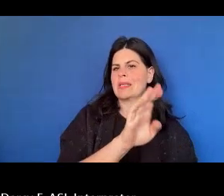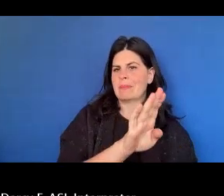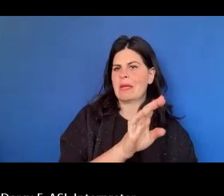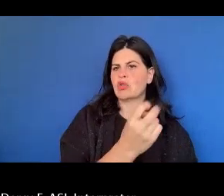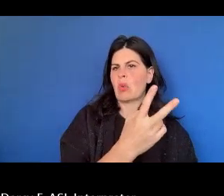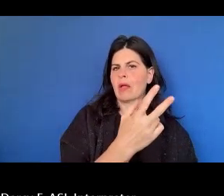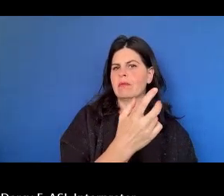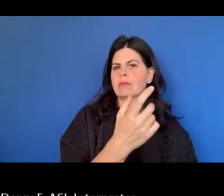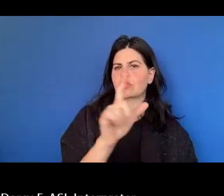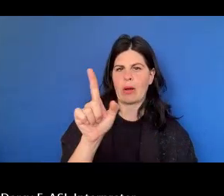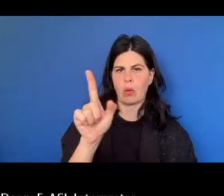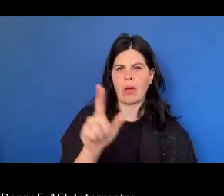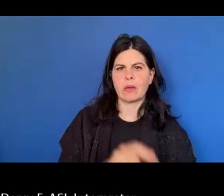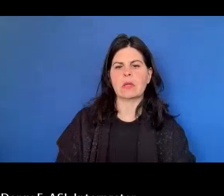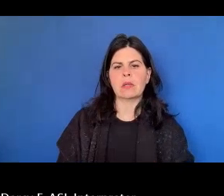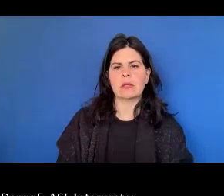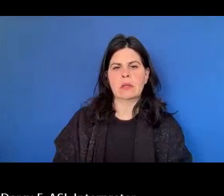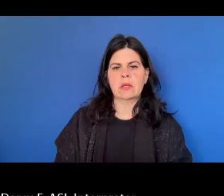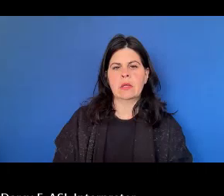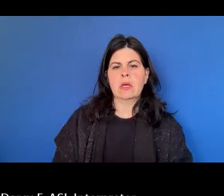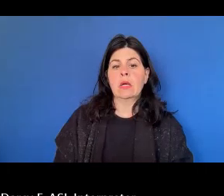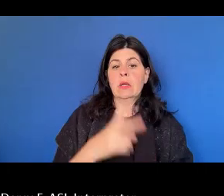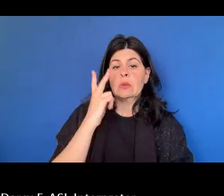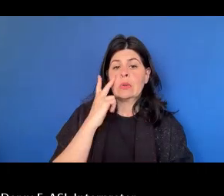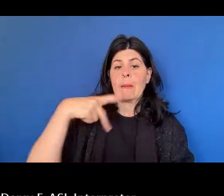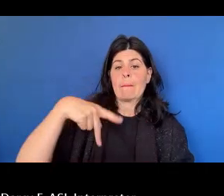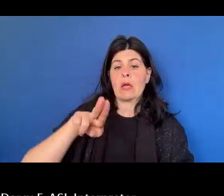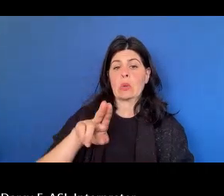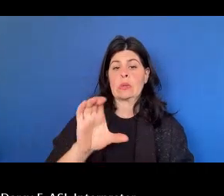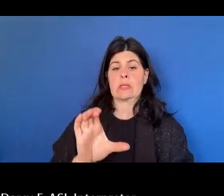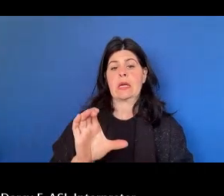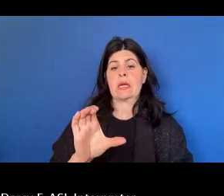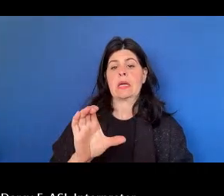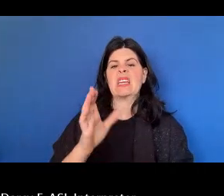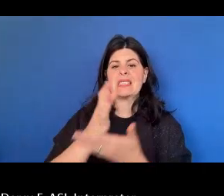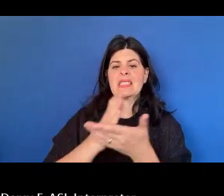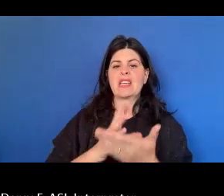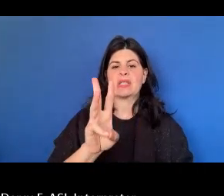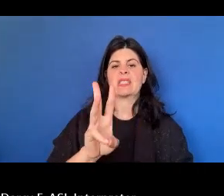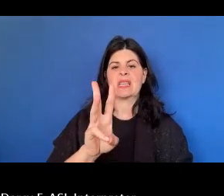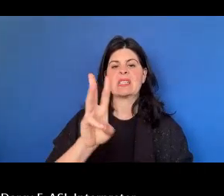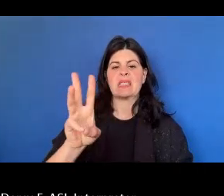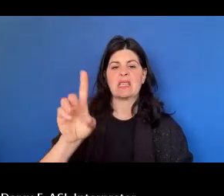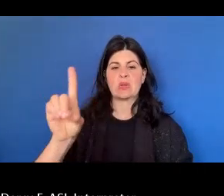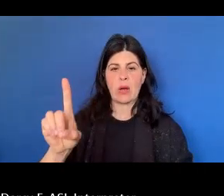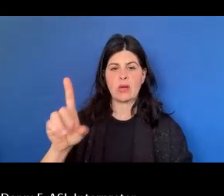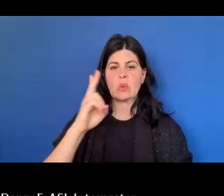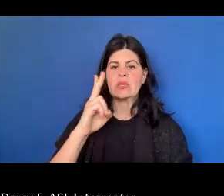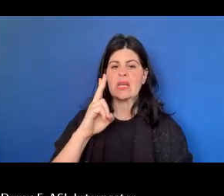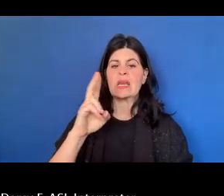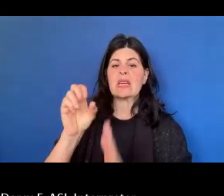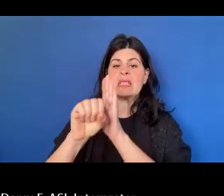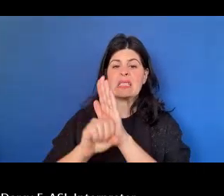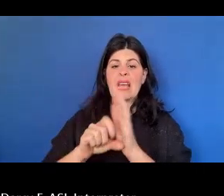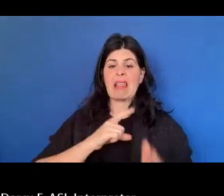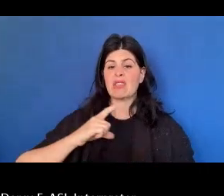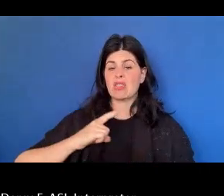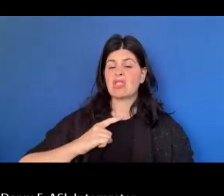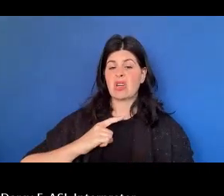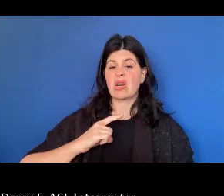661, the state legislature issued a project mapping requirement whereby the gas utilities had